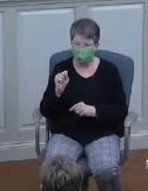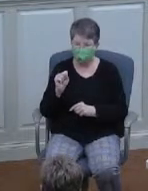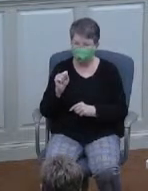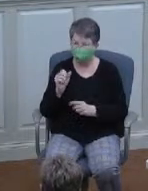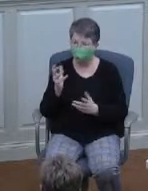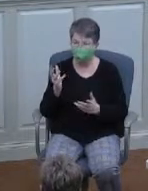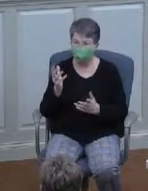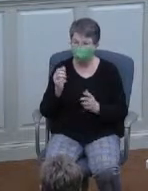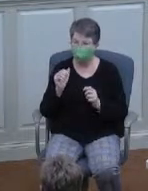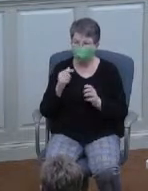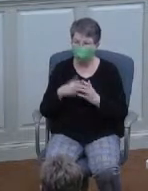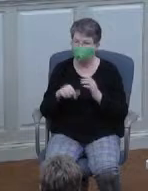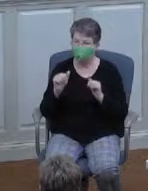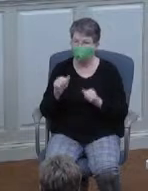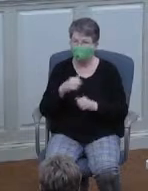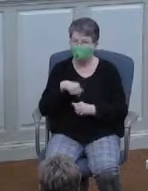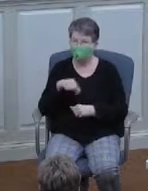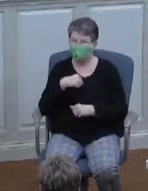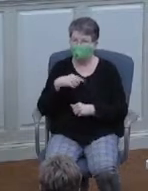what can we do to